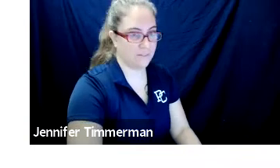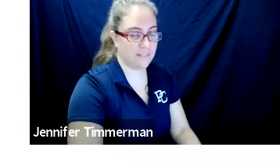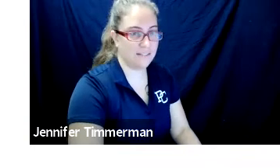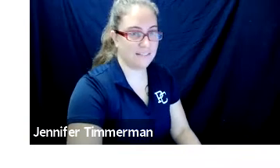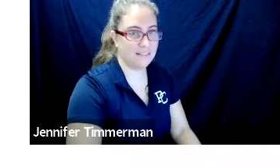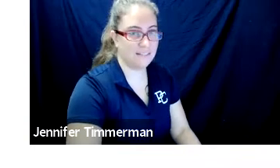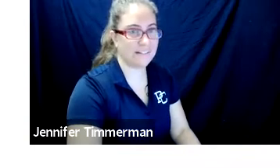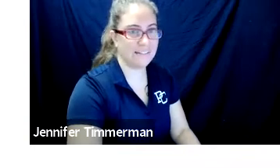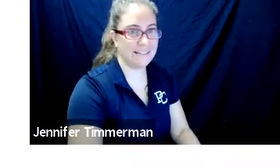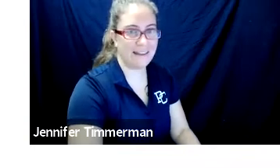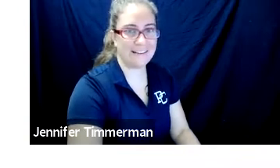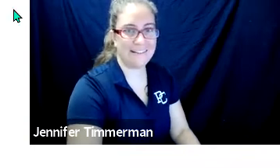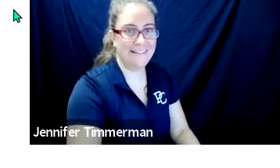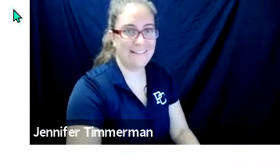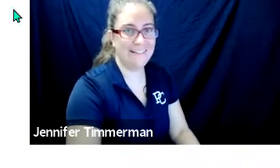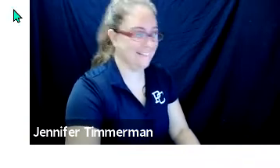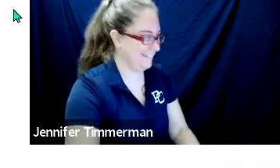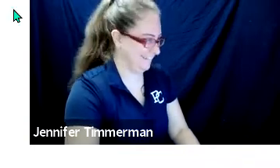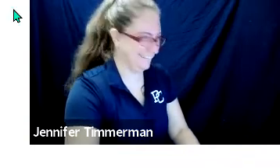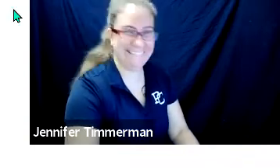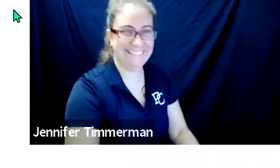Might have to have Dennis teach us one. He's got it.